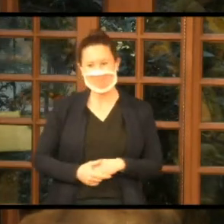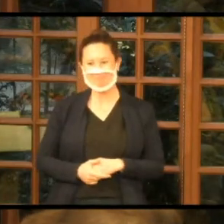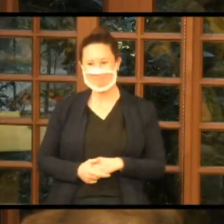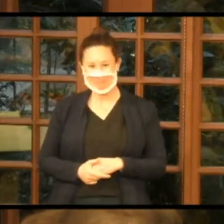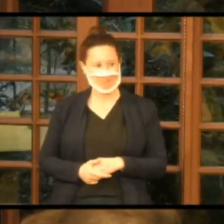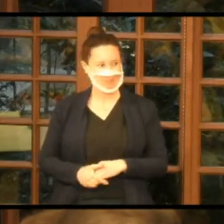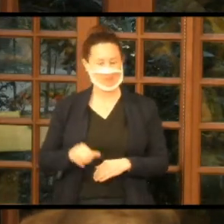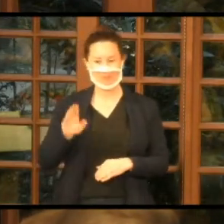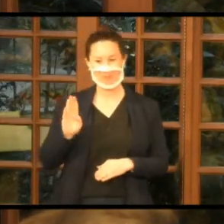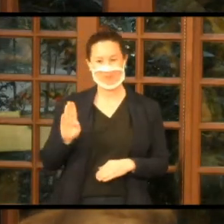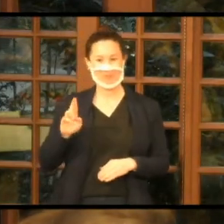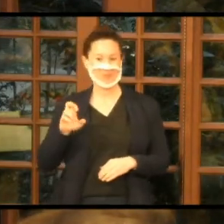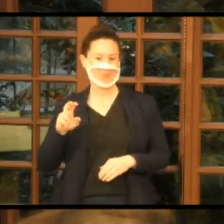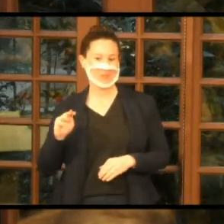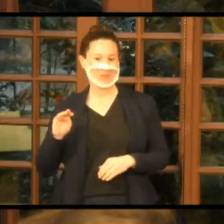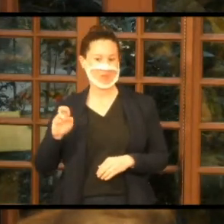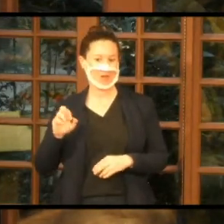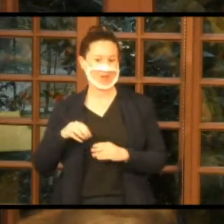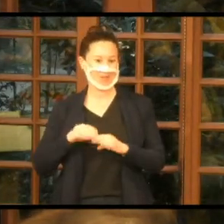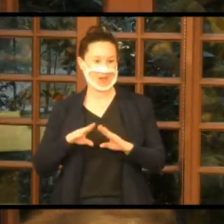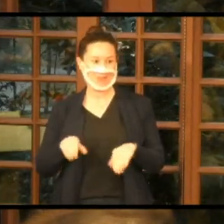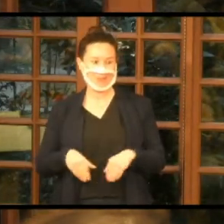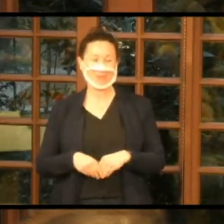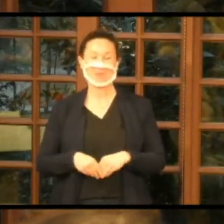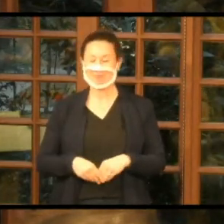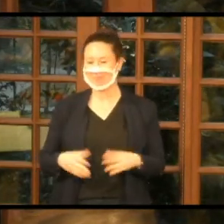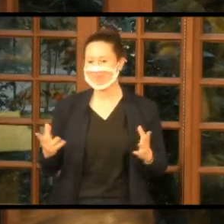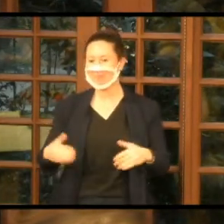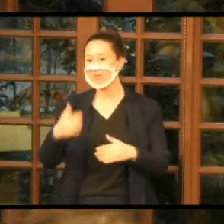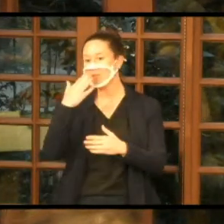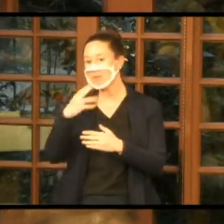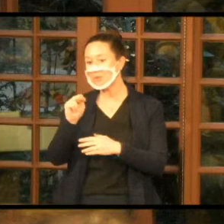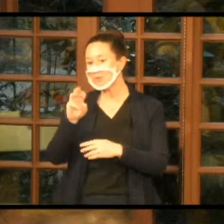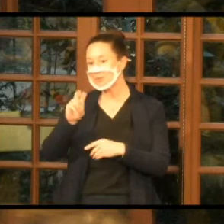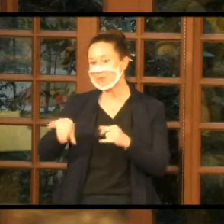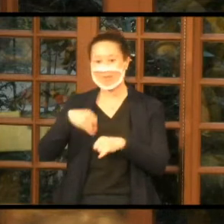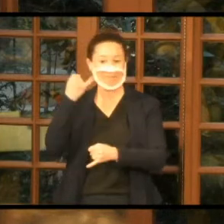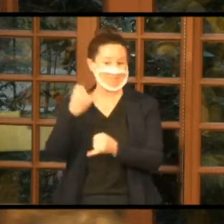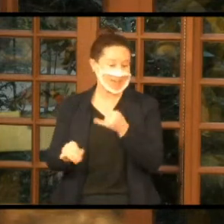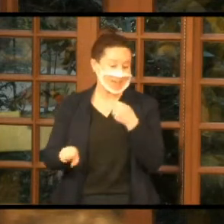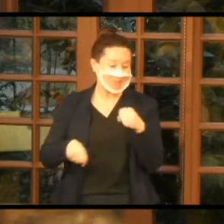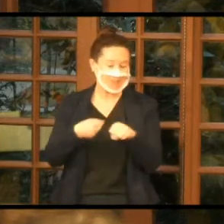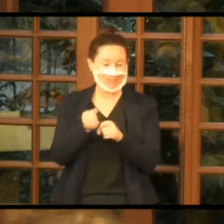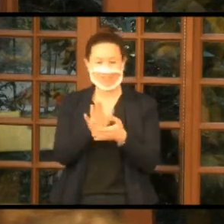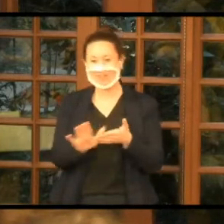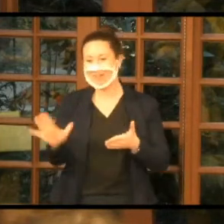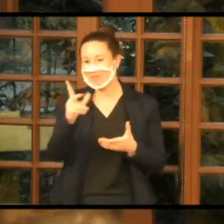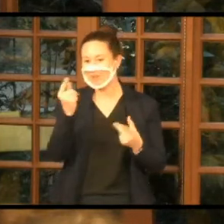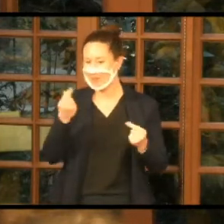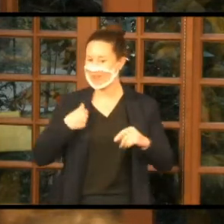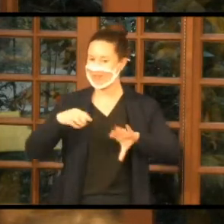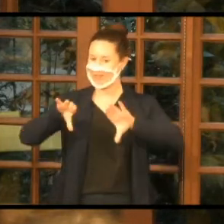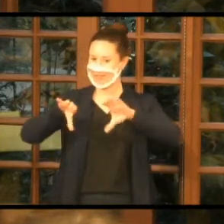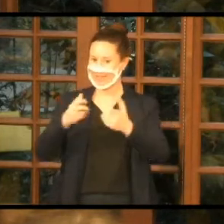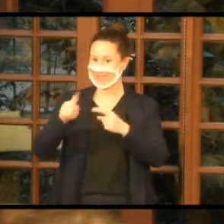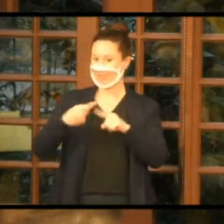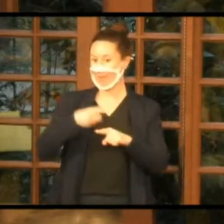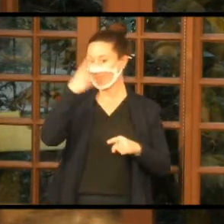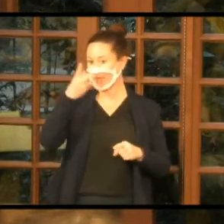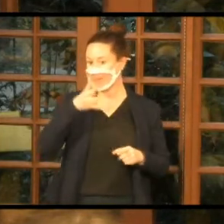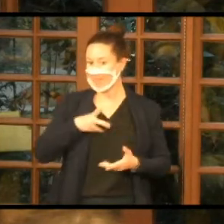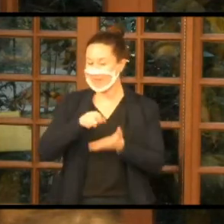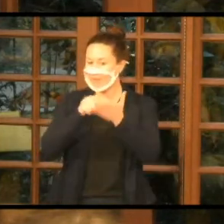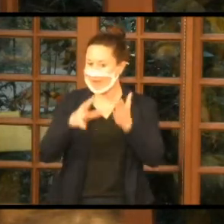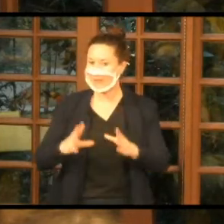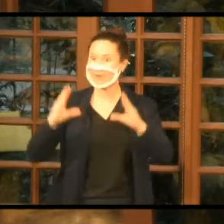Bryn Mawr in the house. The good news about the final year of college was that there was a class about Black women writers